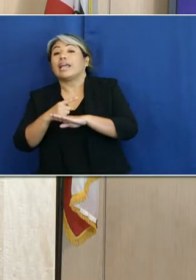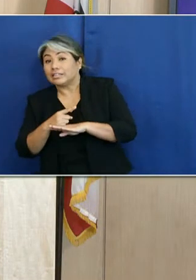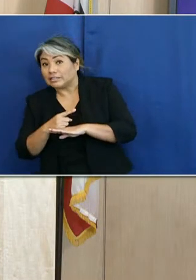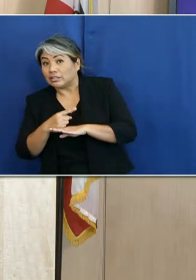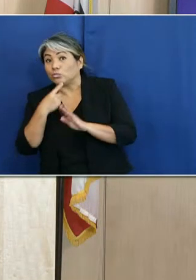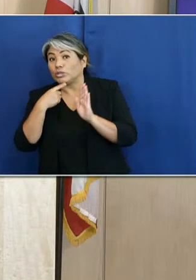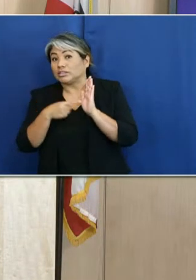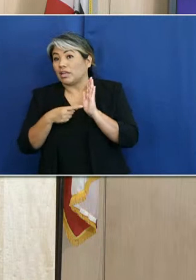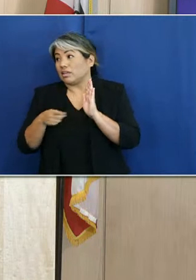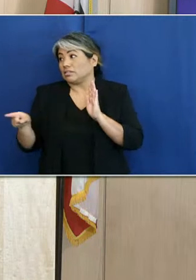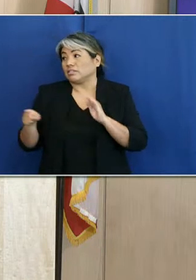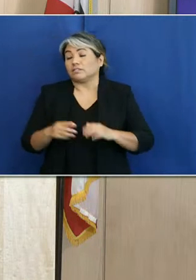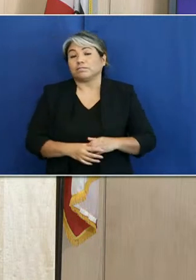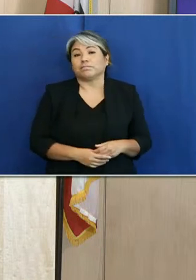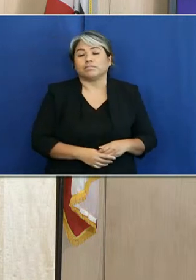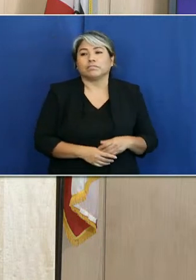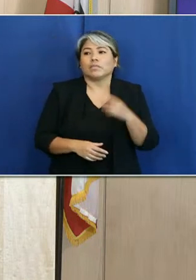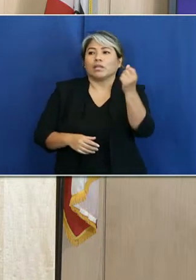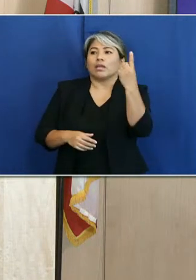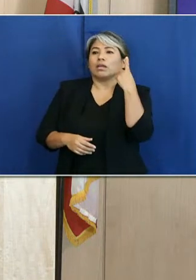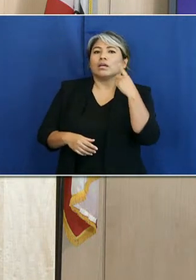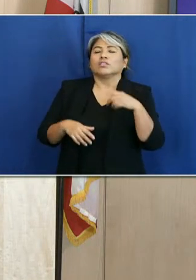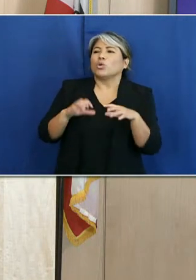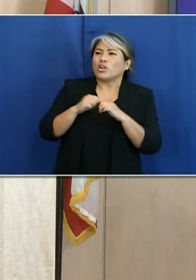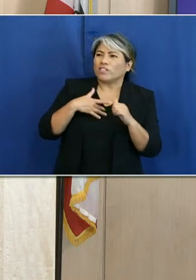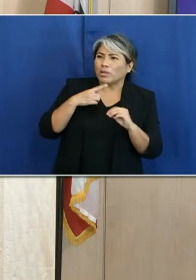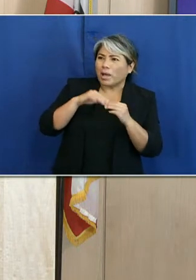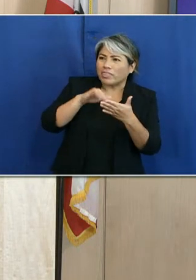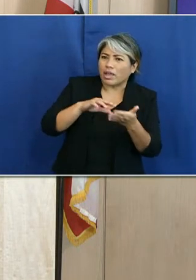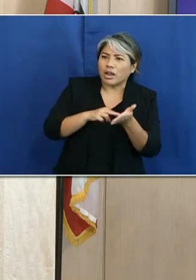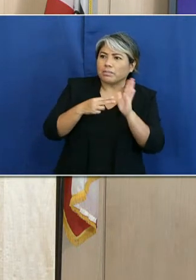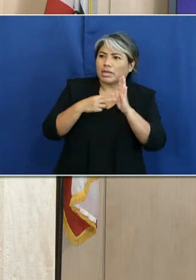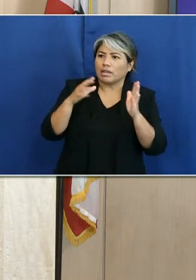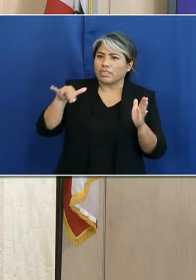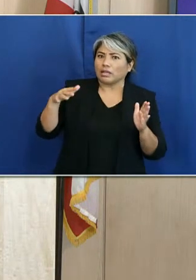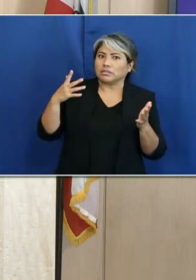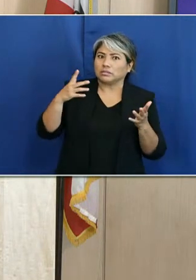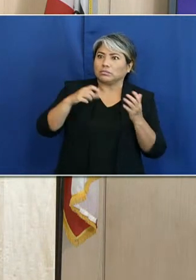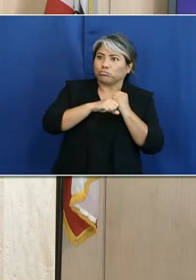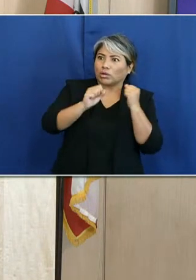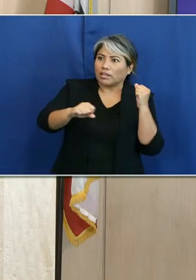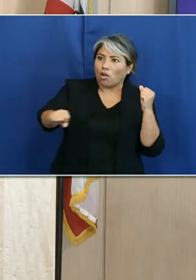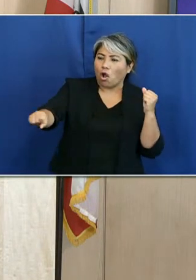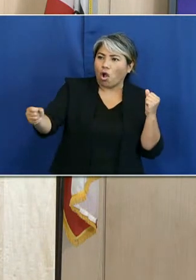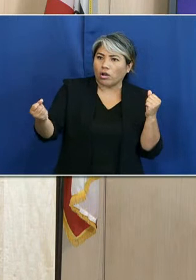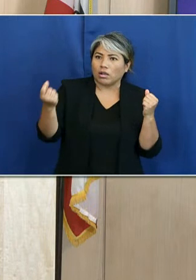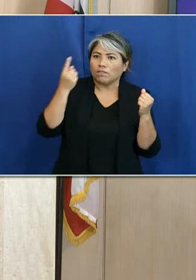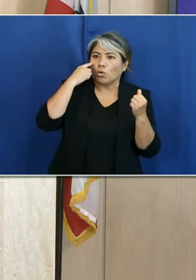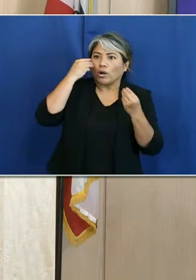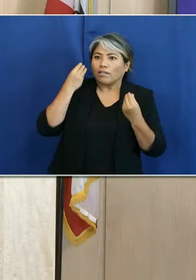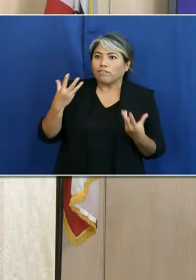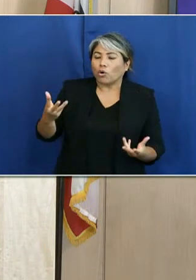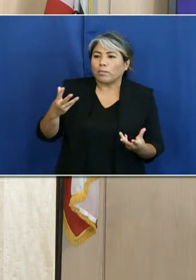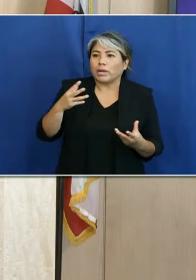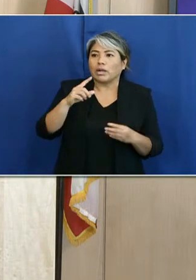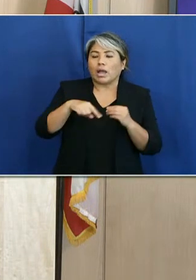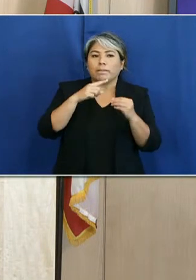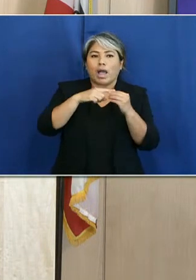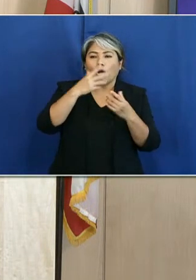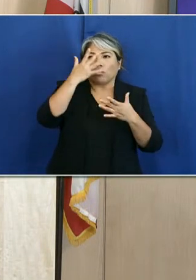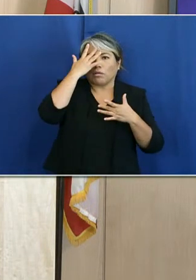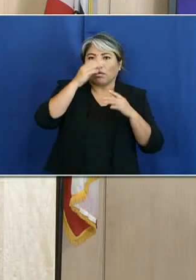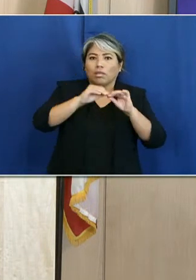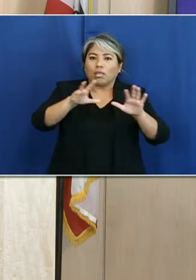stated here, yes. And so how do you feel about that? I mean, that's pretty long in terms of informing any kind of